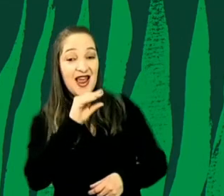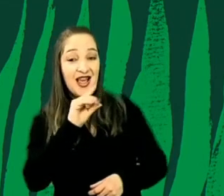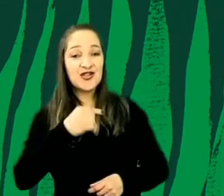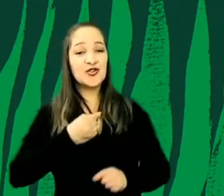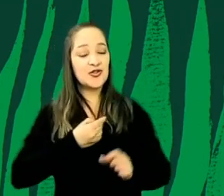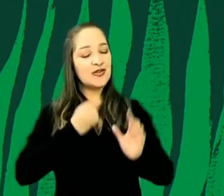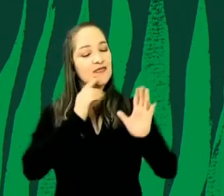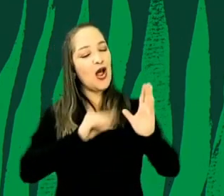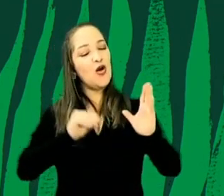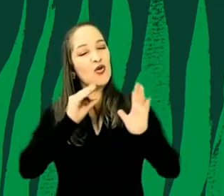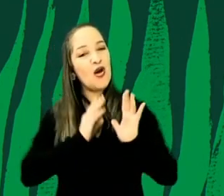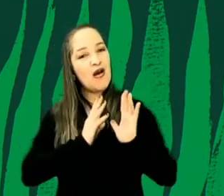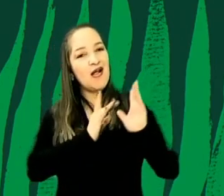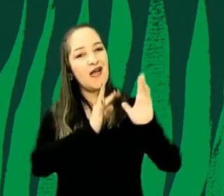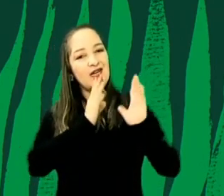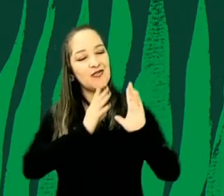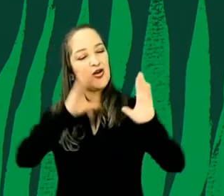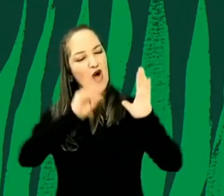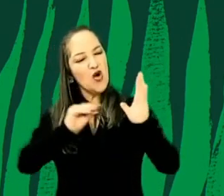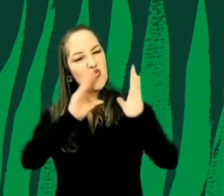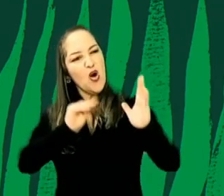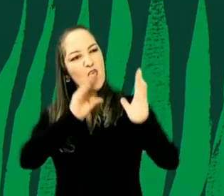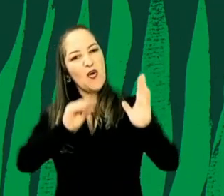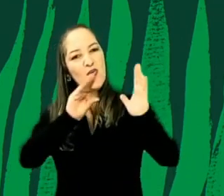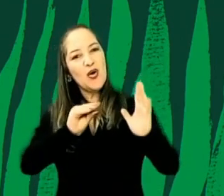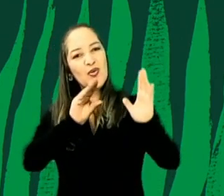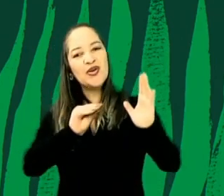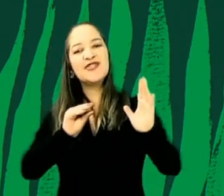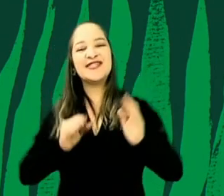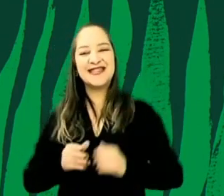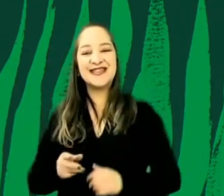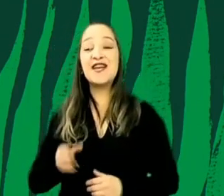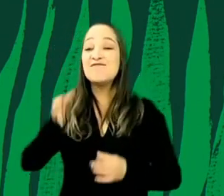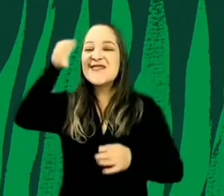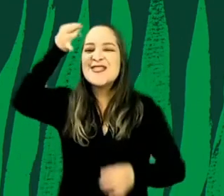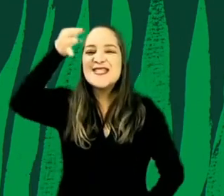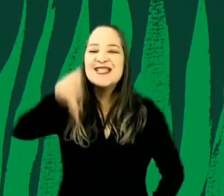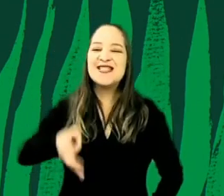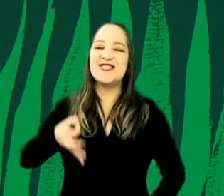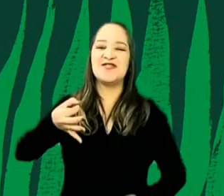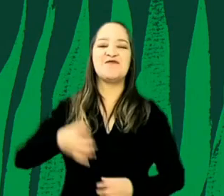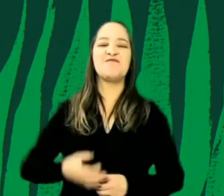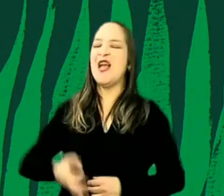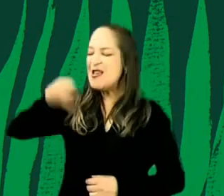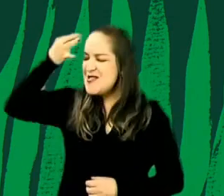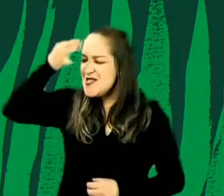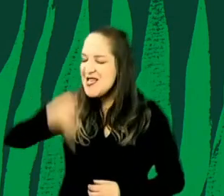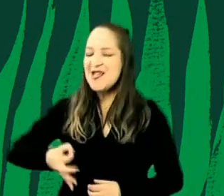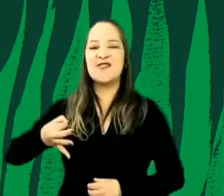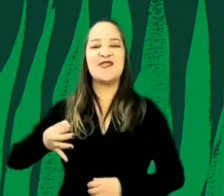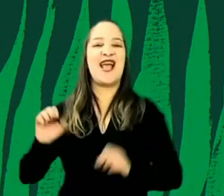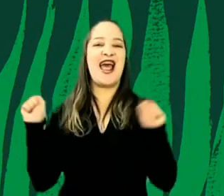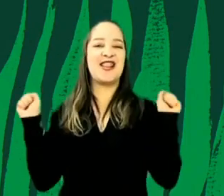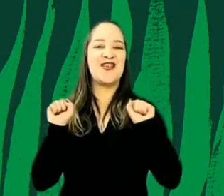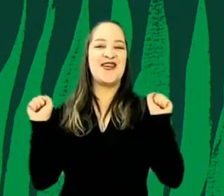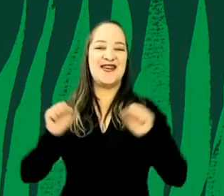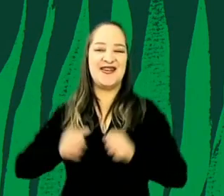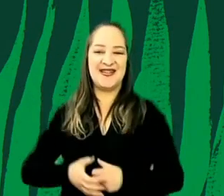we persist. Ah, yeah, that's it. Exactly. Mm-hmm.